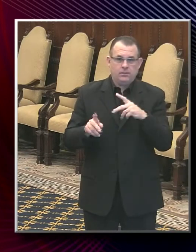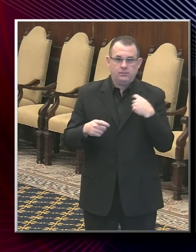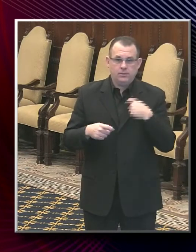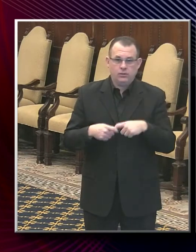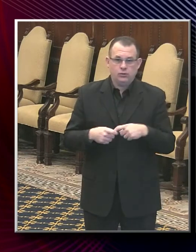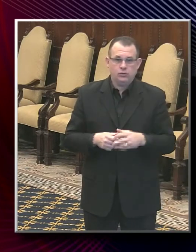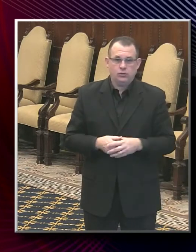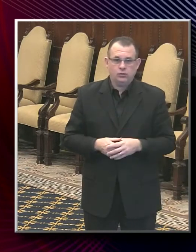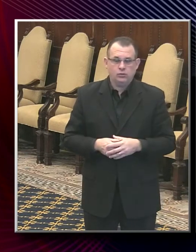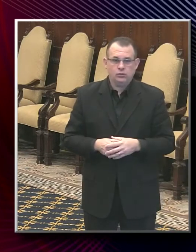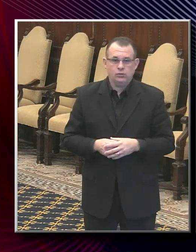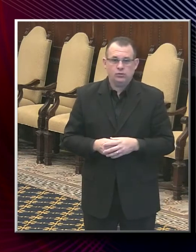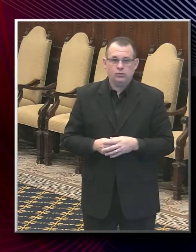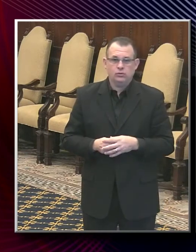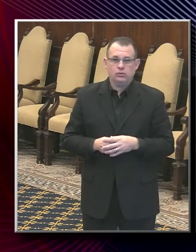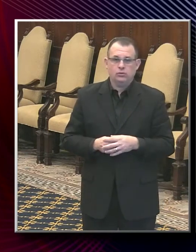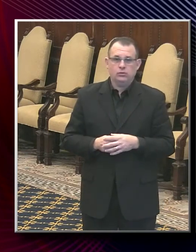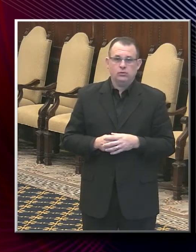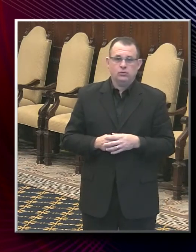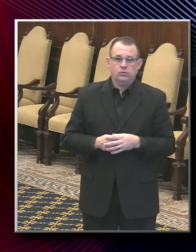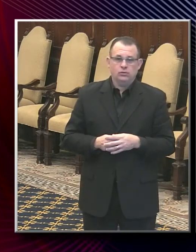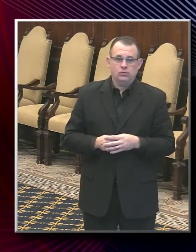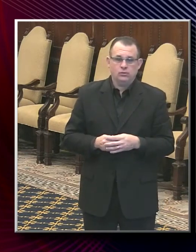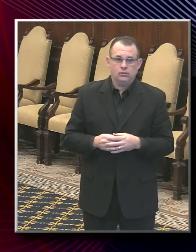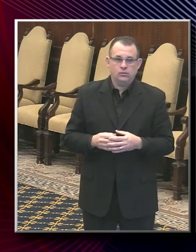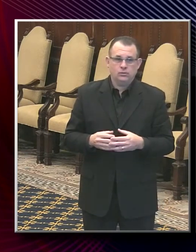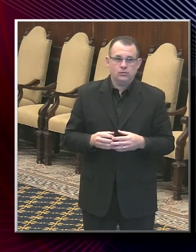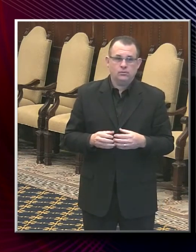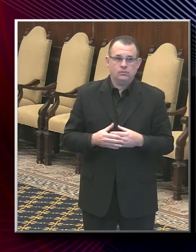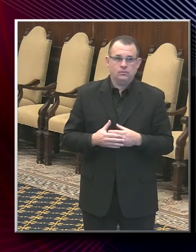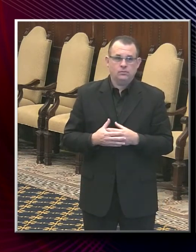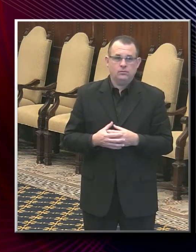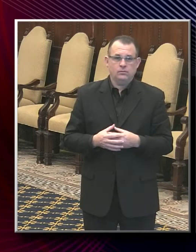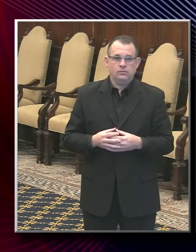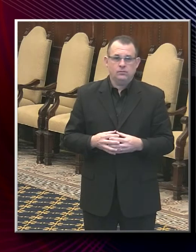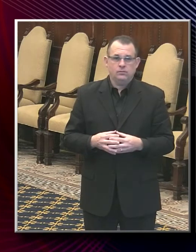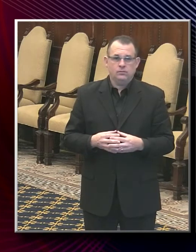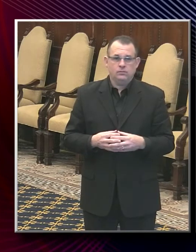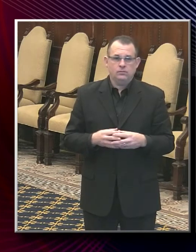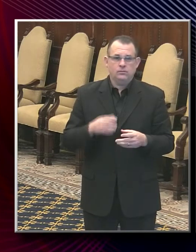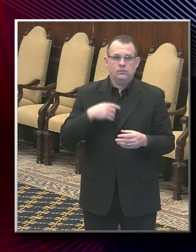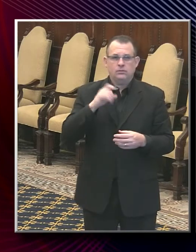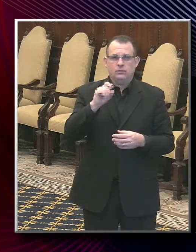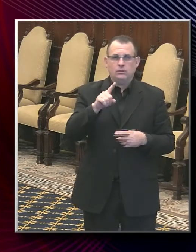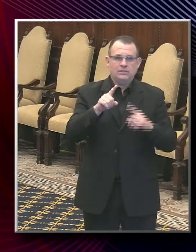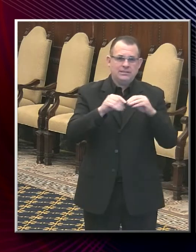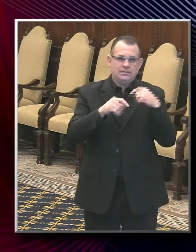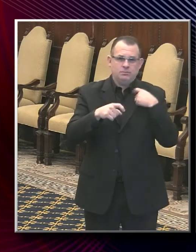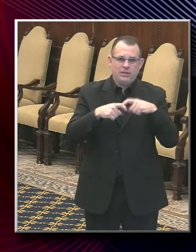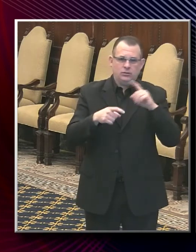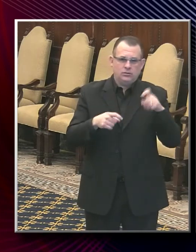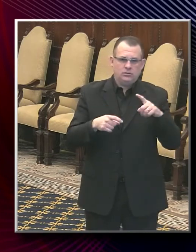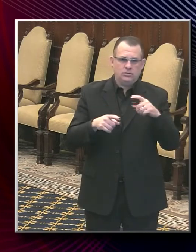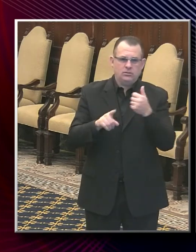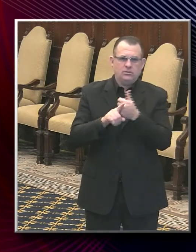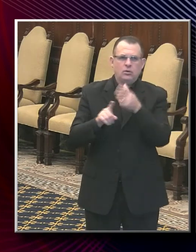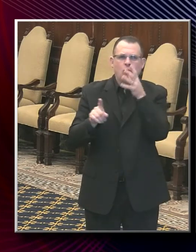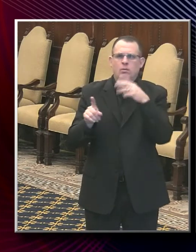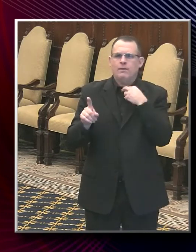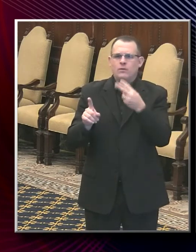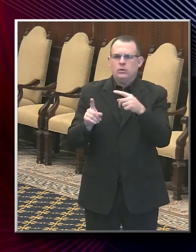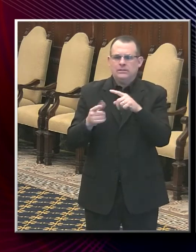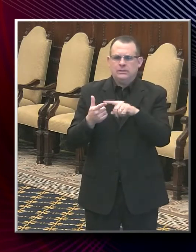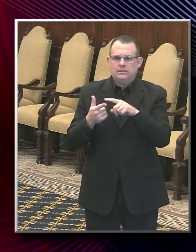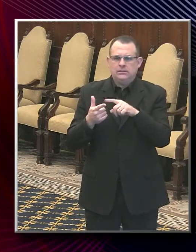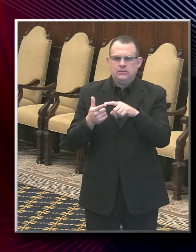protecciones que sean seguras. Vamos a trabajar con ellos. ¿Y qué planes hay, ya que se están llenando los hospitales, de